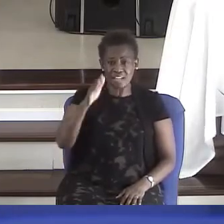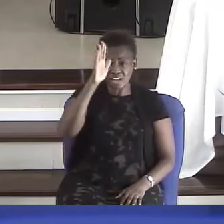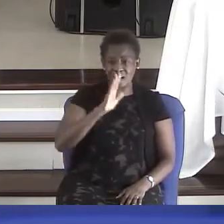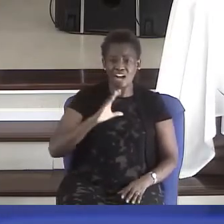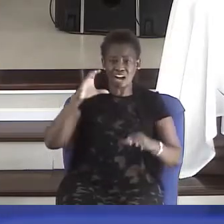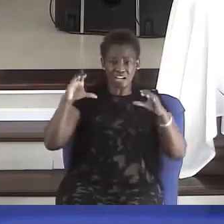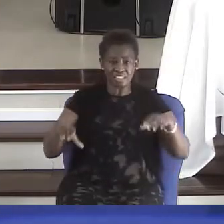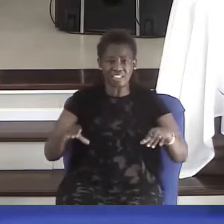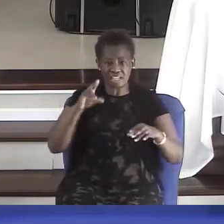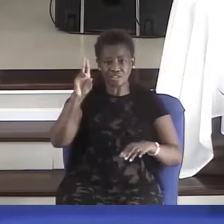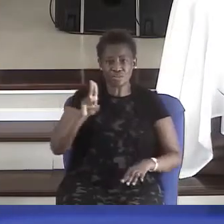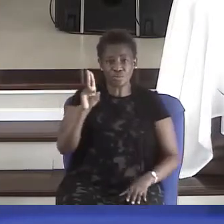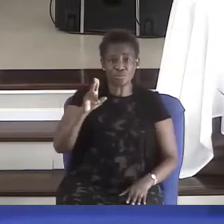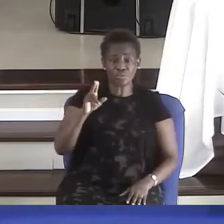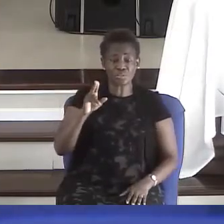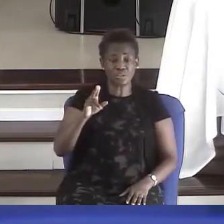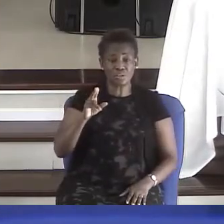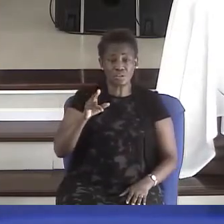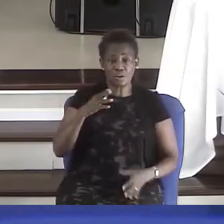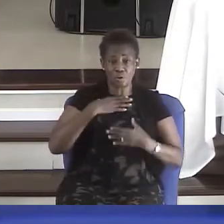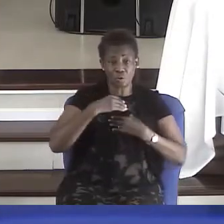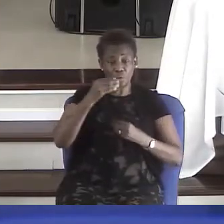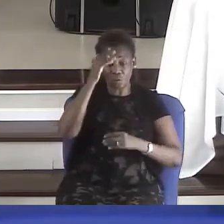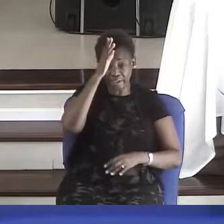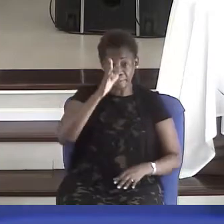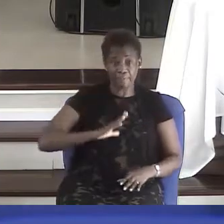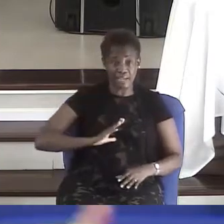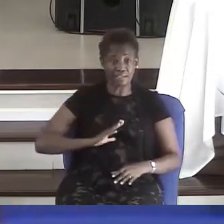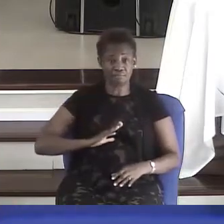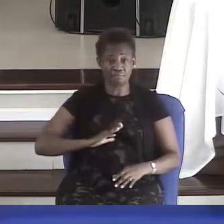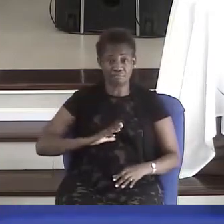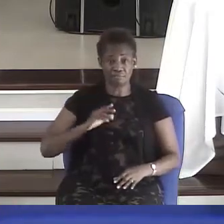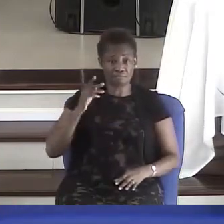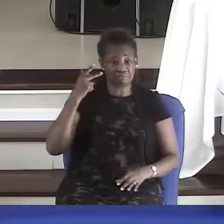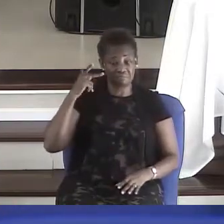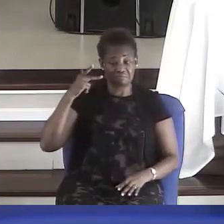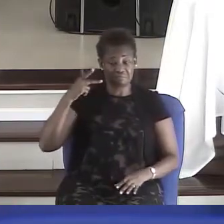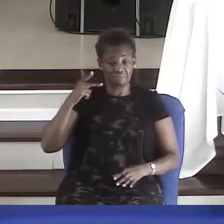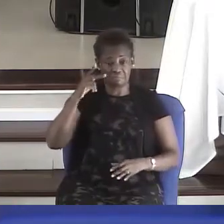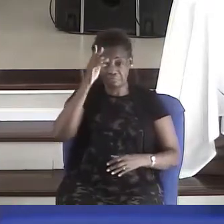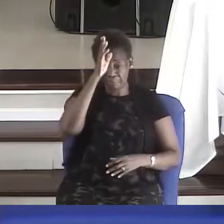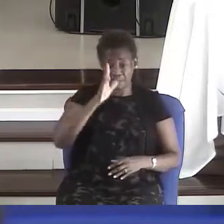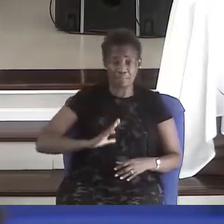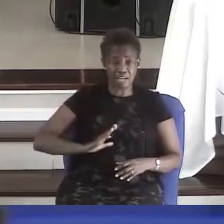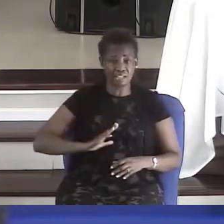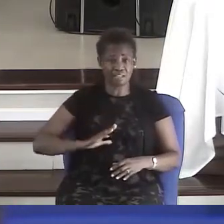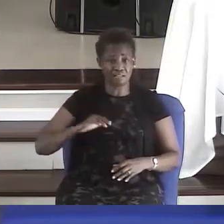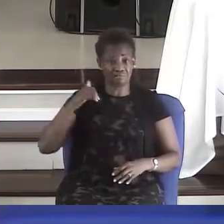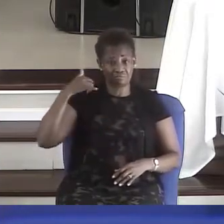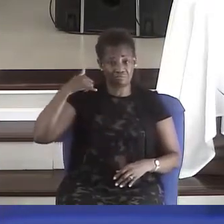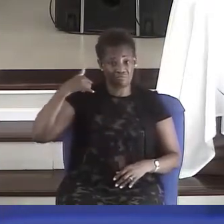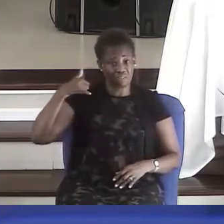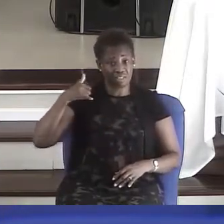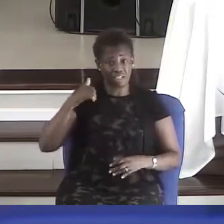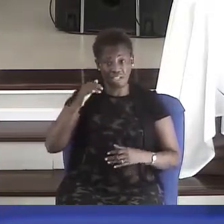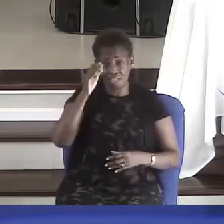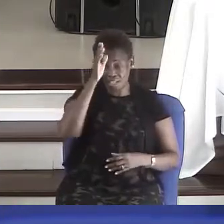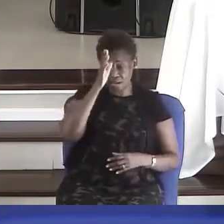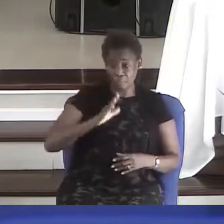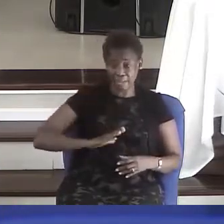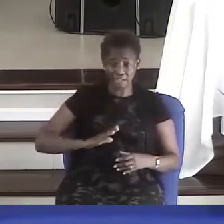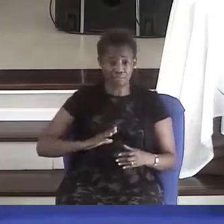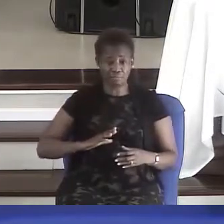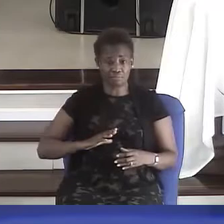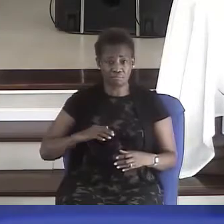can be moved of God. And all of that is in the scripture. You must have heard elders teaching